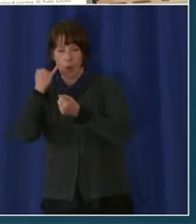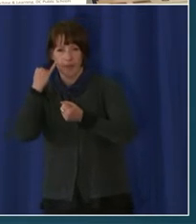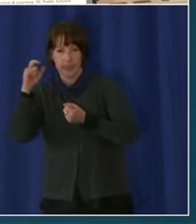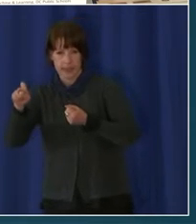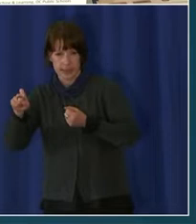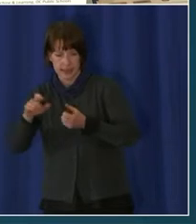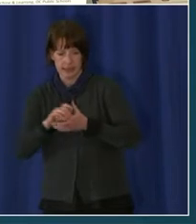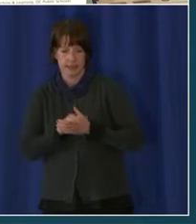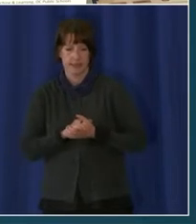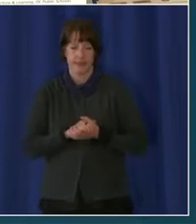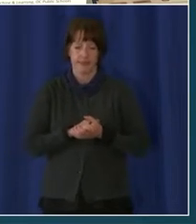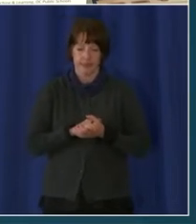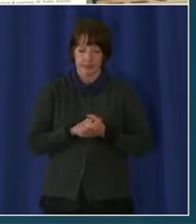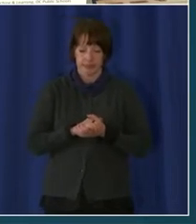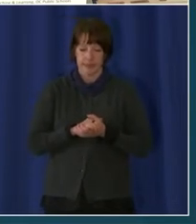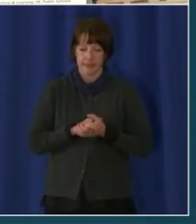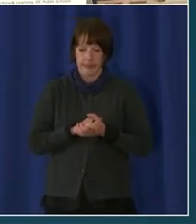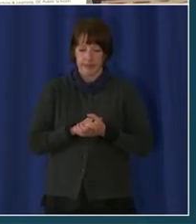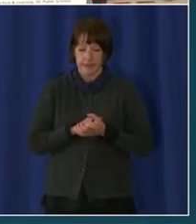needed.